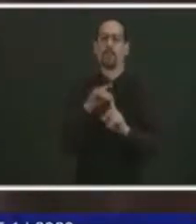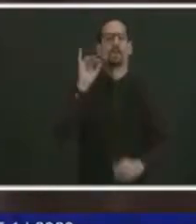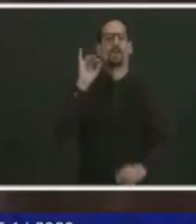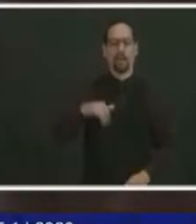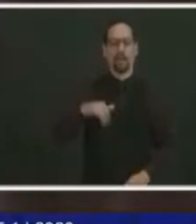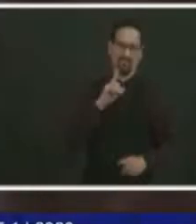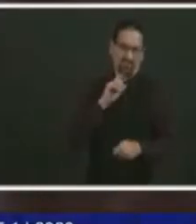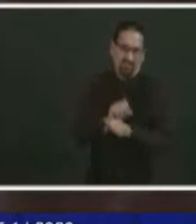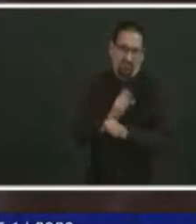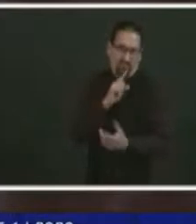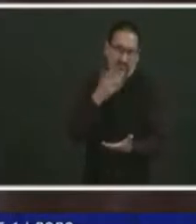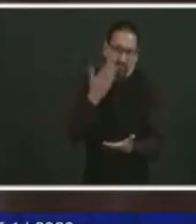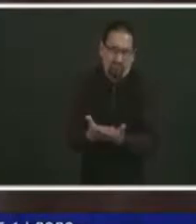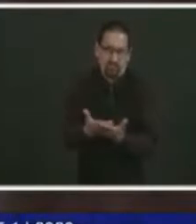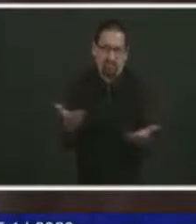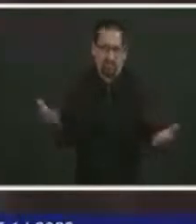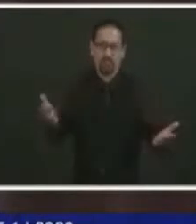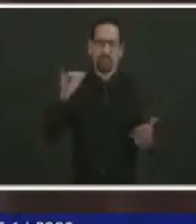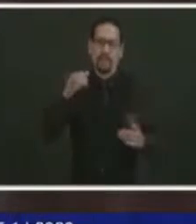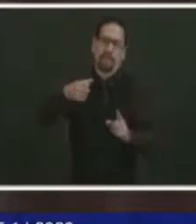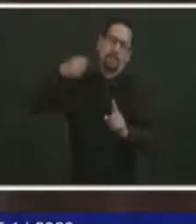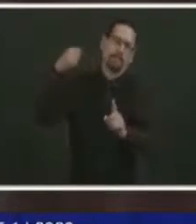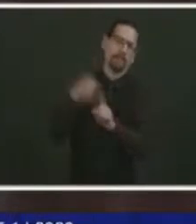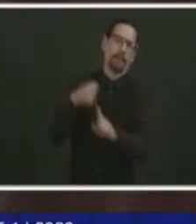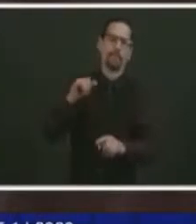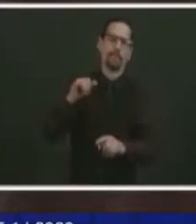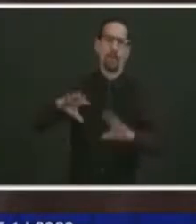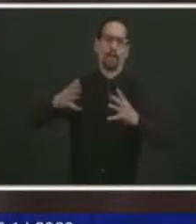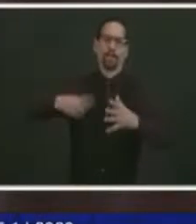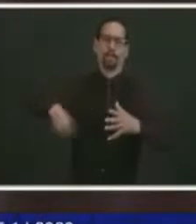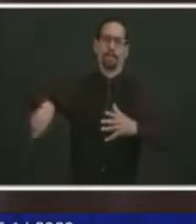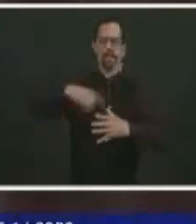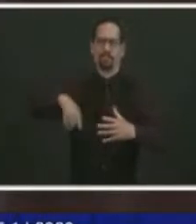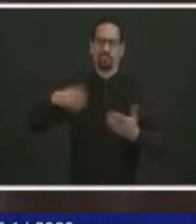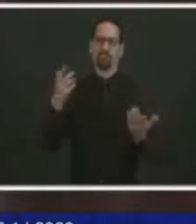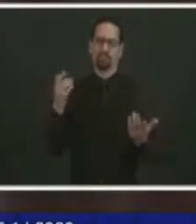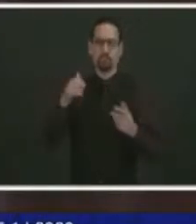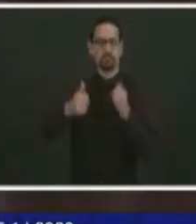hit, folks of color are being hardest hit.